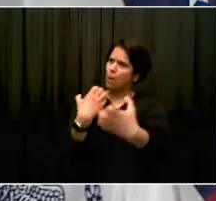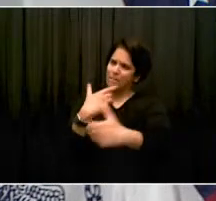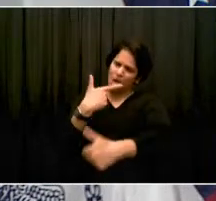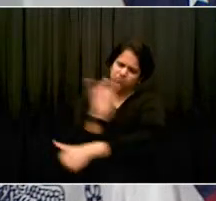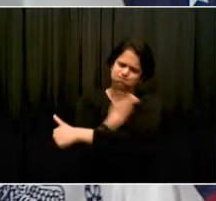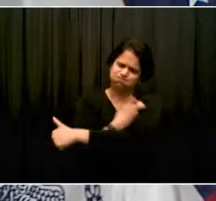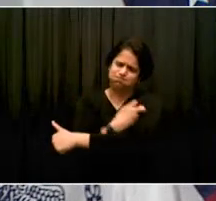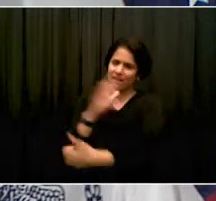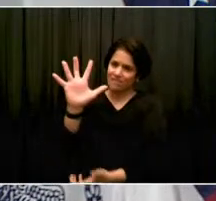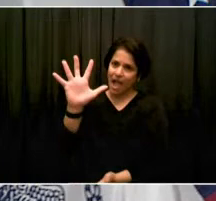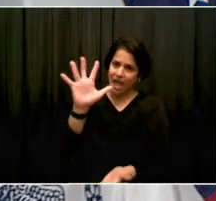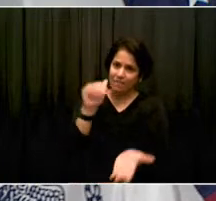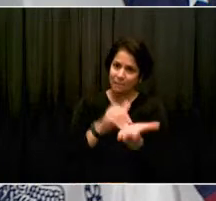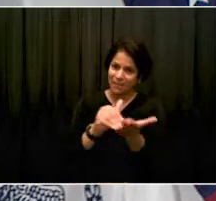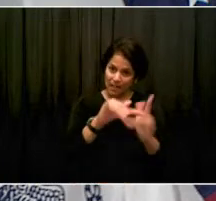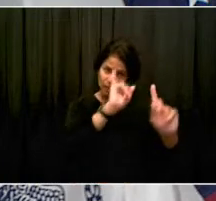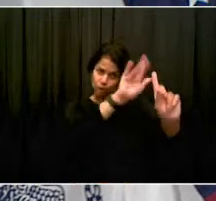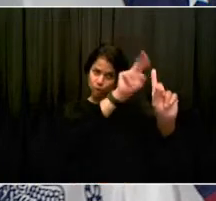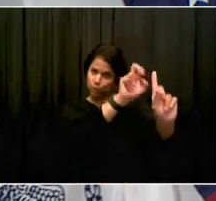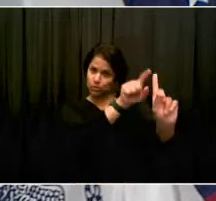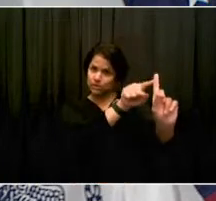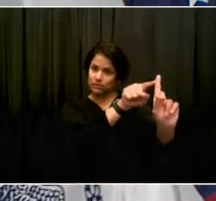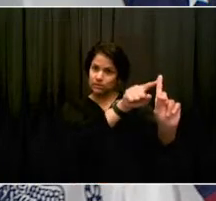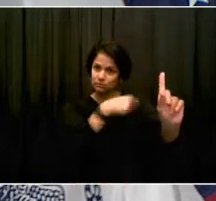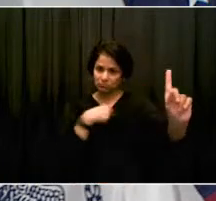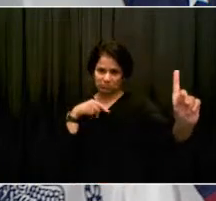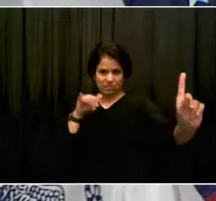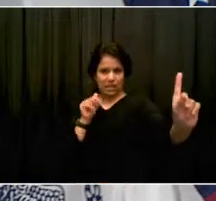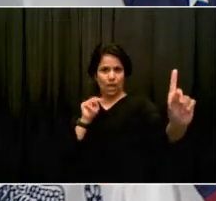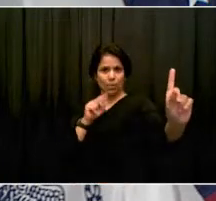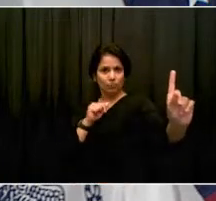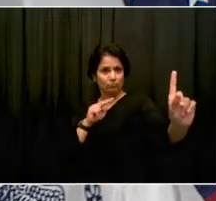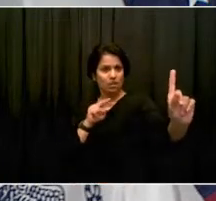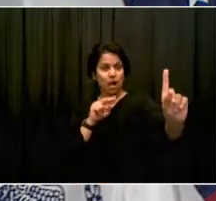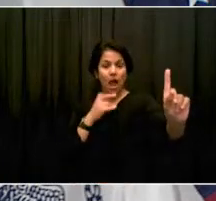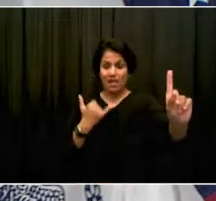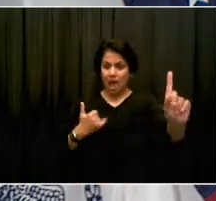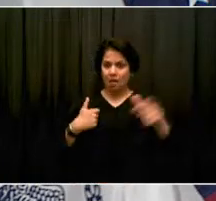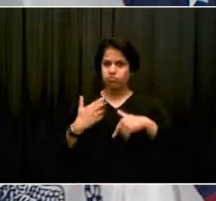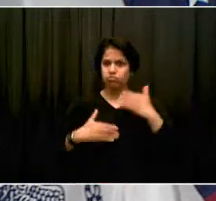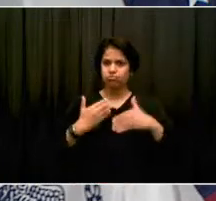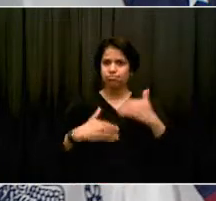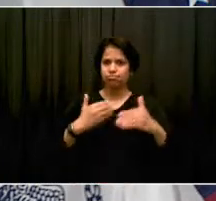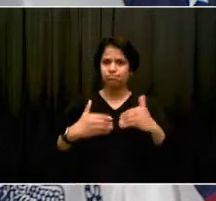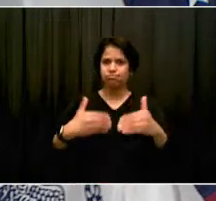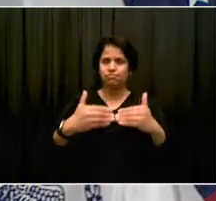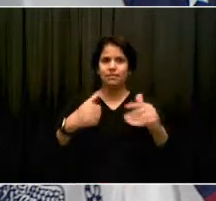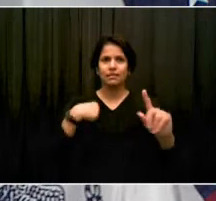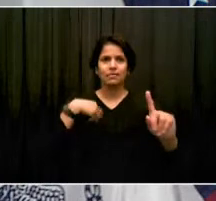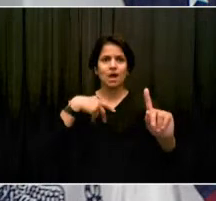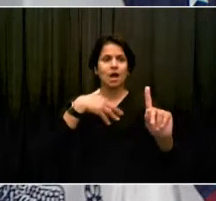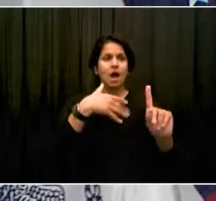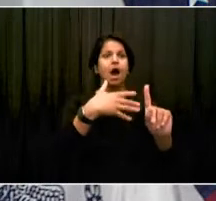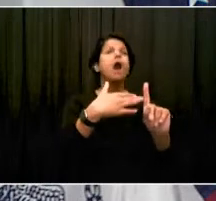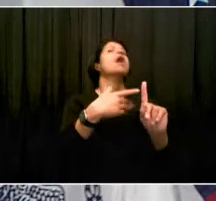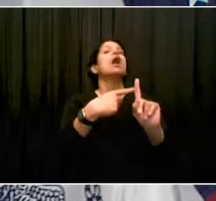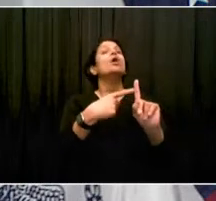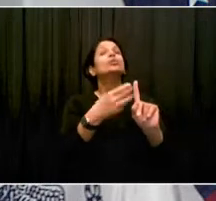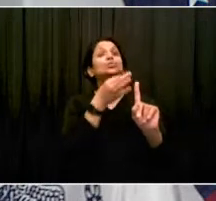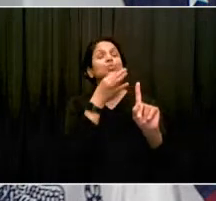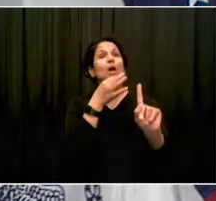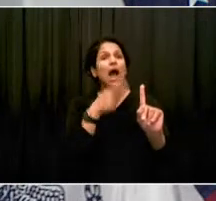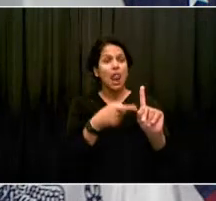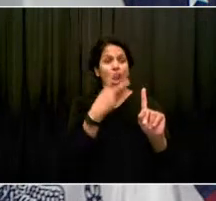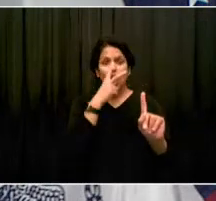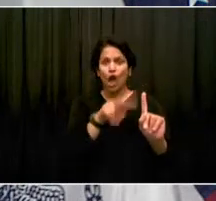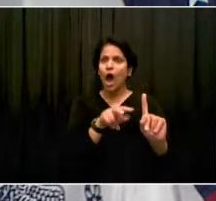And again, this is the data and the science talking. We're seeing better indicators in terms of healthcare than we even expected at this point.